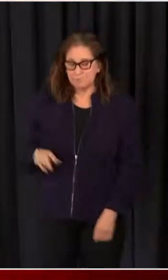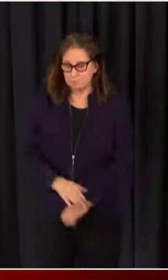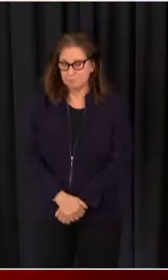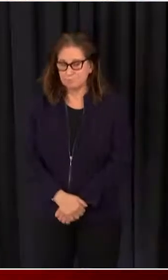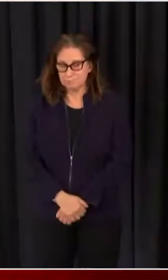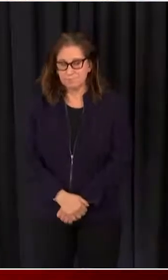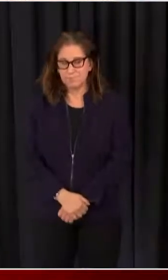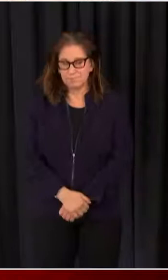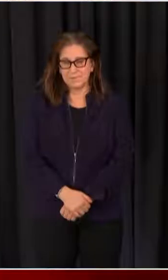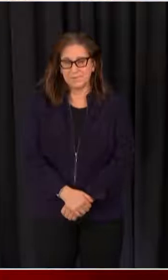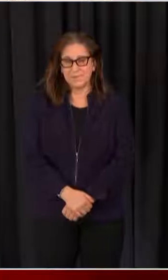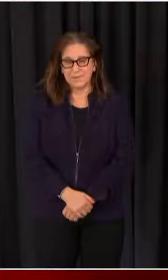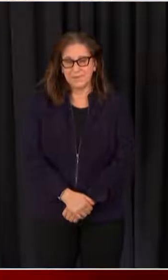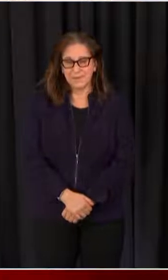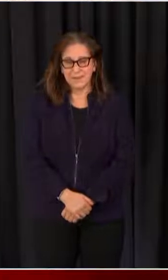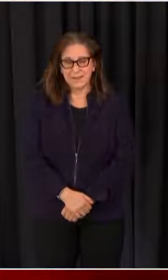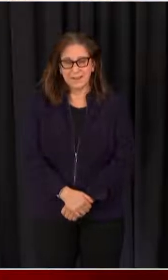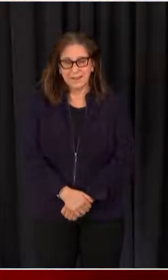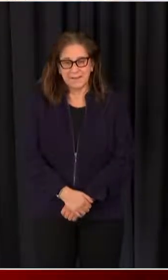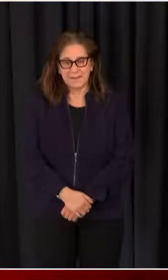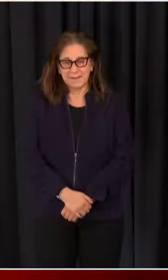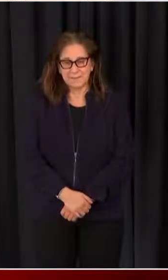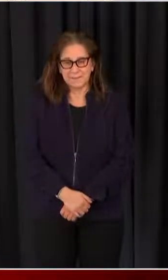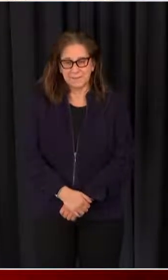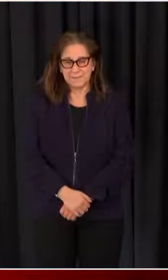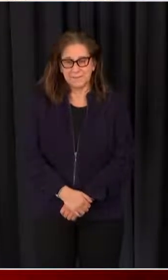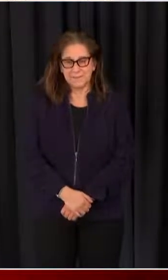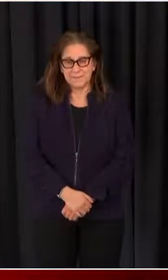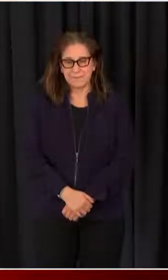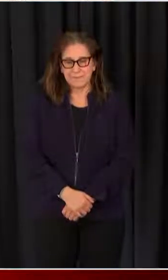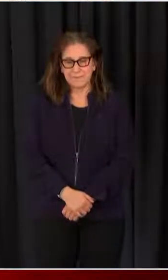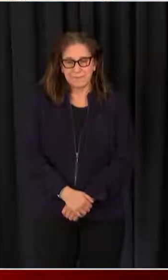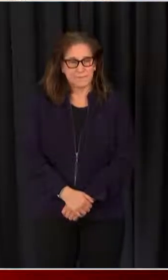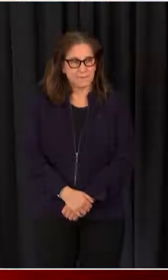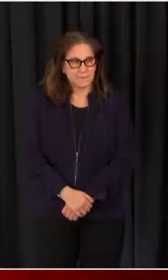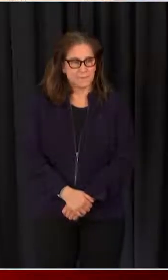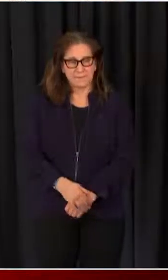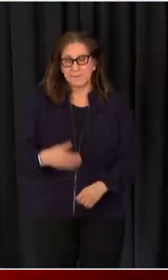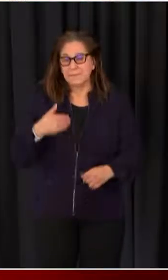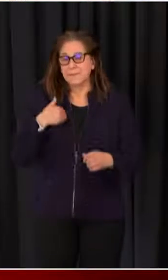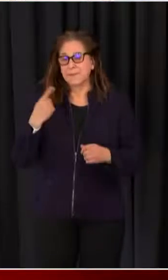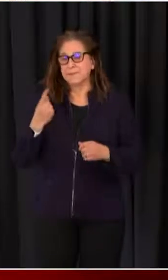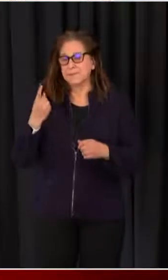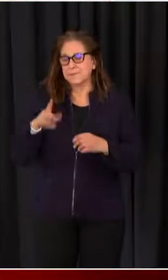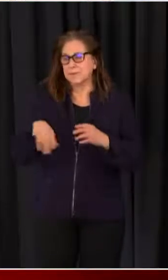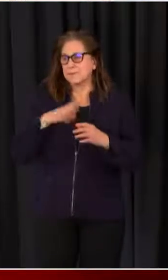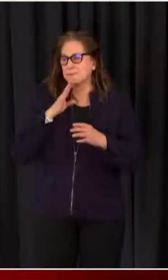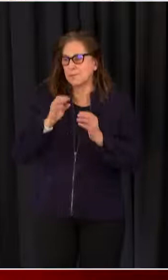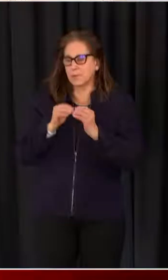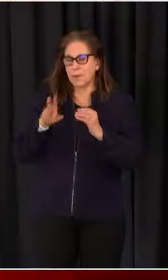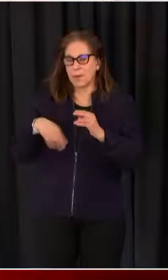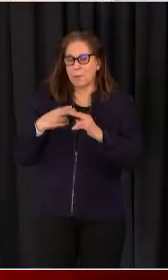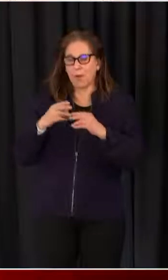And let me just say something about one of the guidance documents related to travel. And actually, I'll turn to